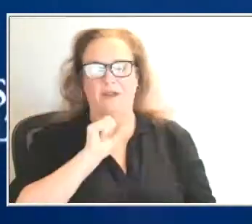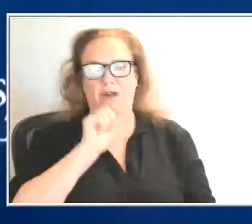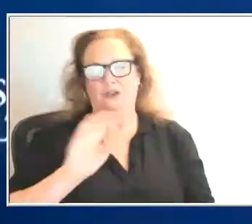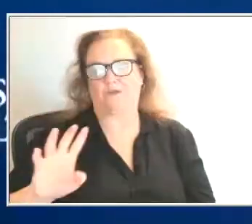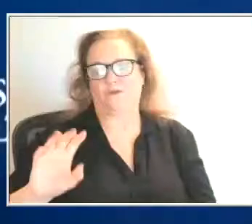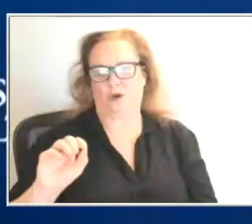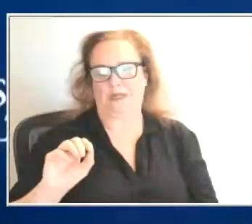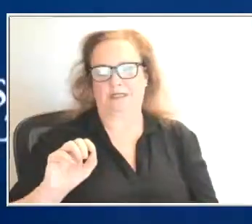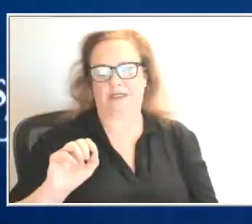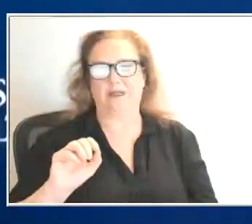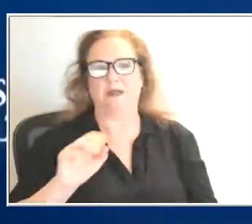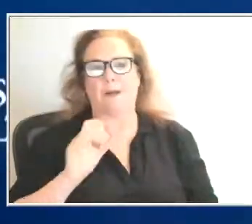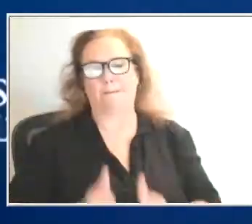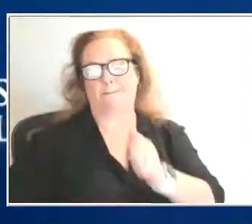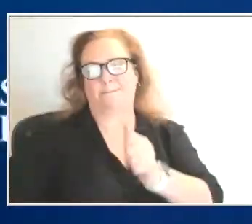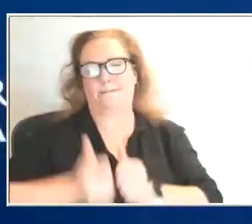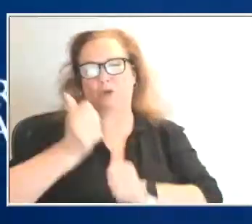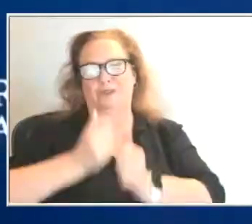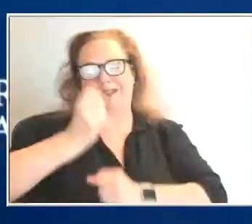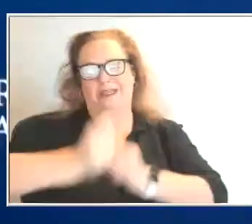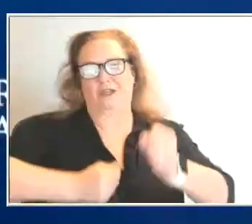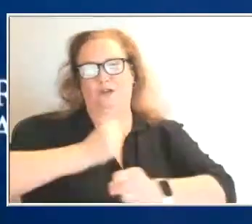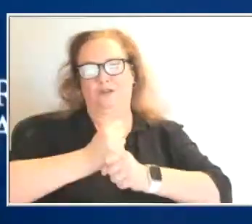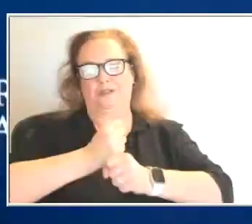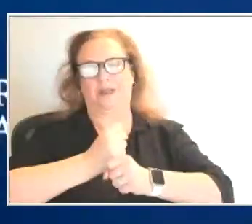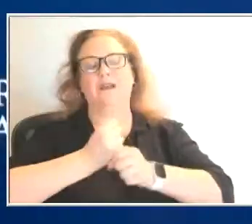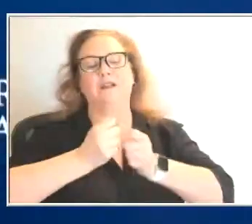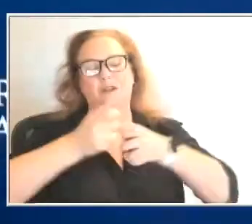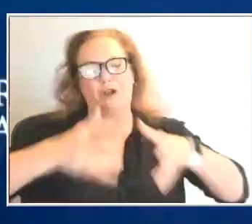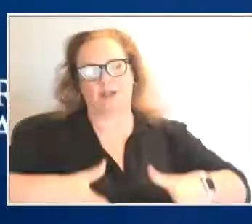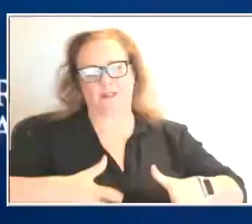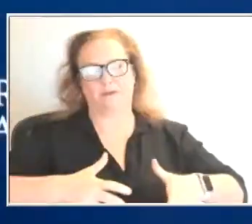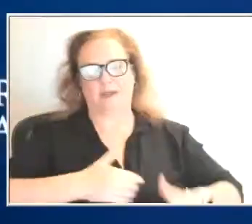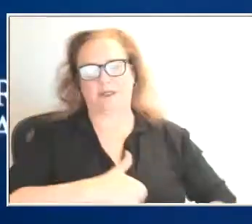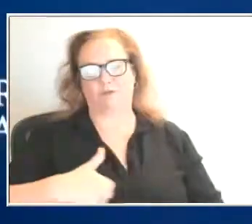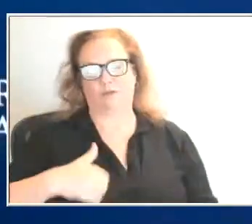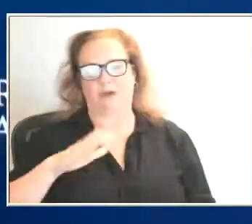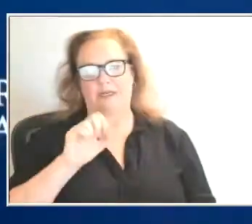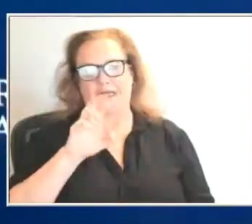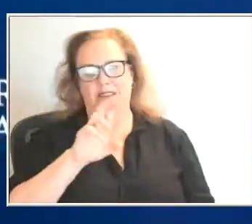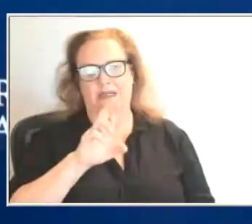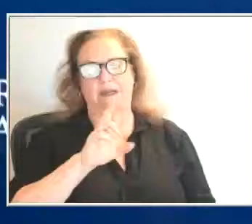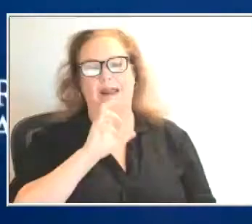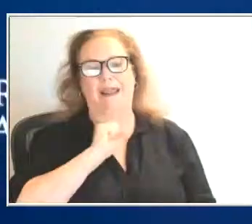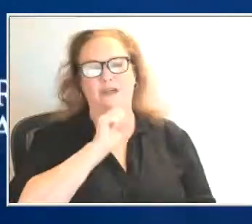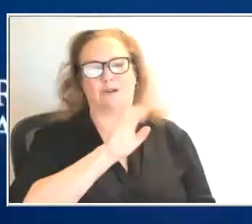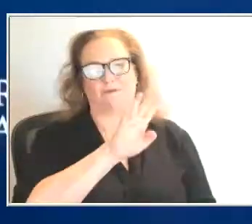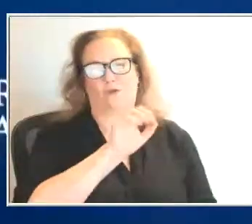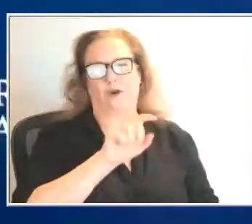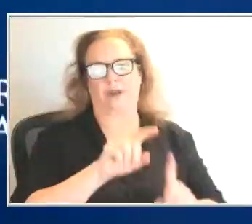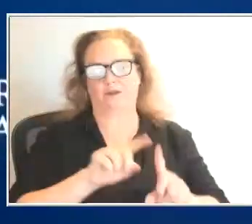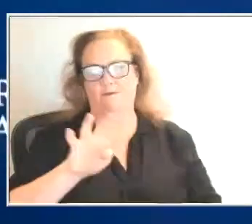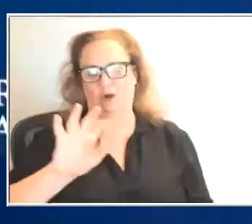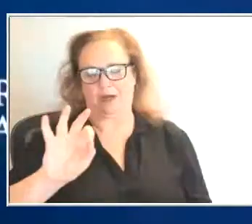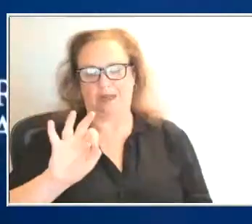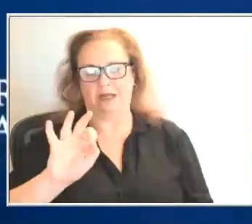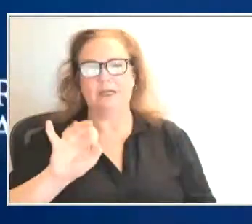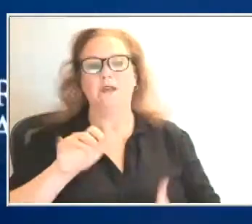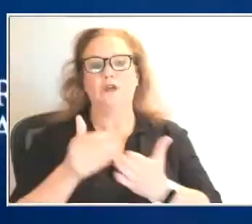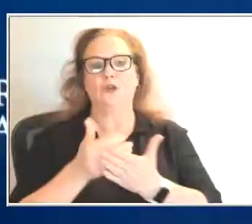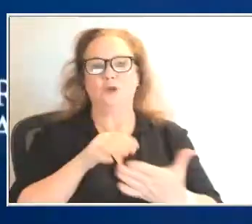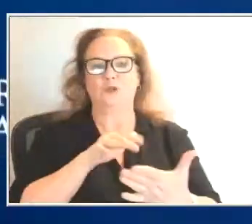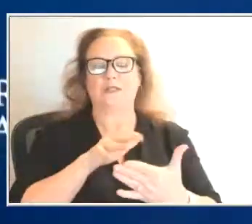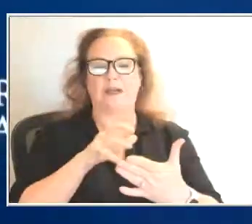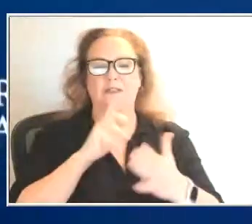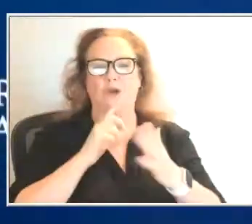In fact, most of the years of life lost due to breast cancer are from women aged 40 to 49. New studies show that when women are